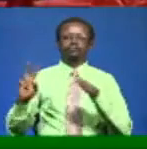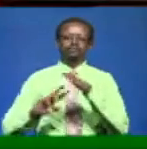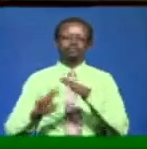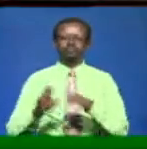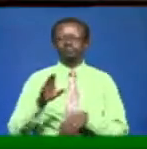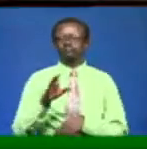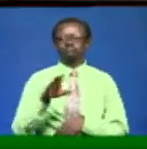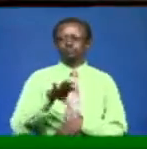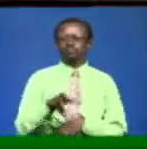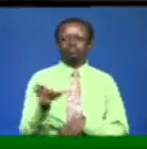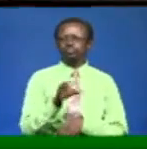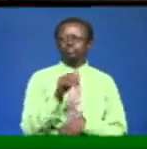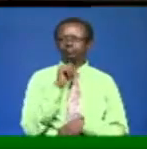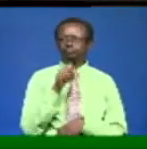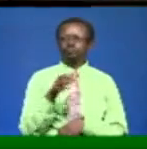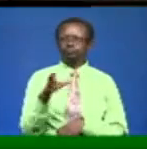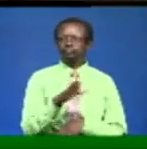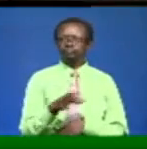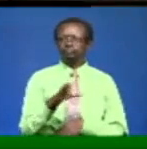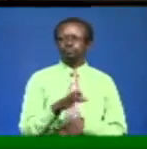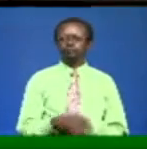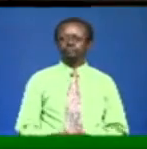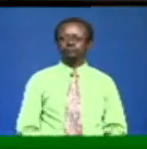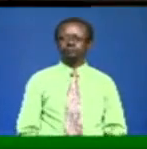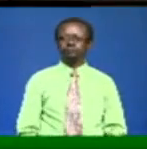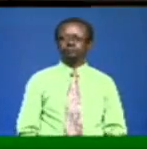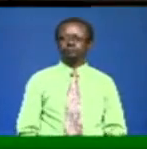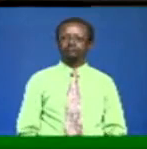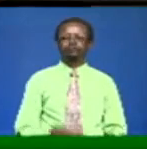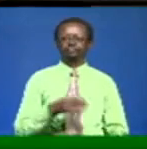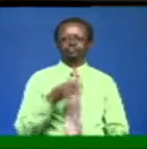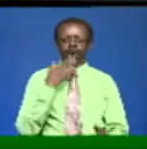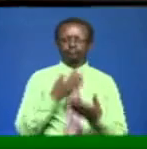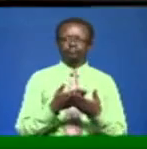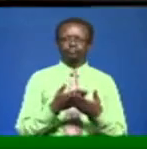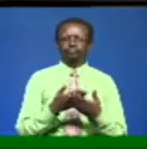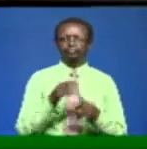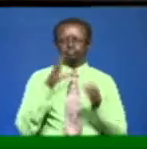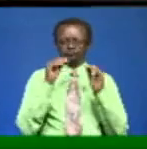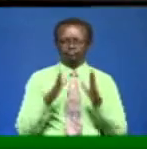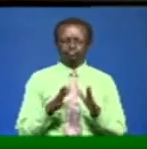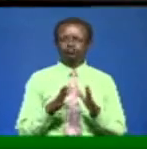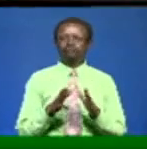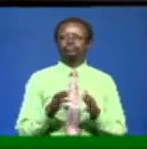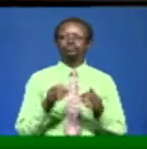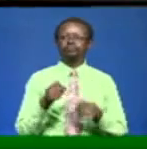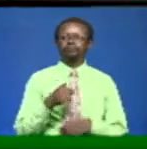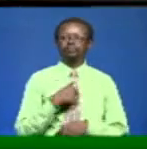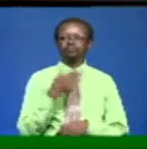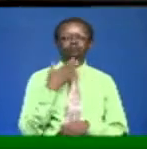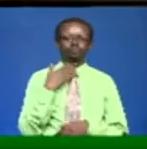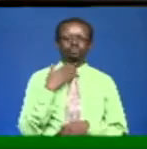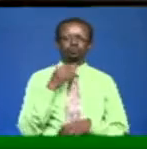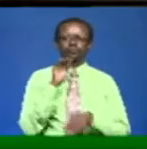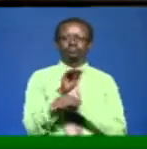constituency. Thank you, Madam Speaker. I stand corrected. Thank you, Madam Speaker. Madam Speaker, I would want to ask this question to the Cabinet Secretary